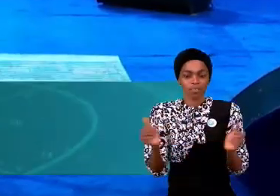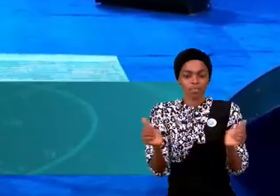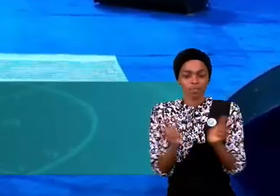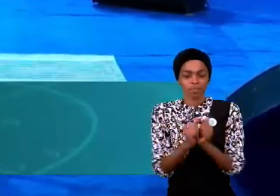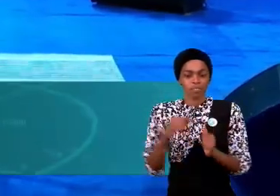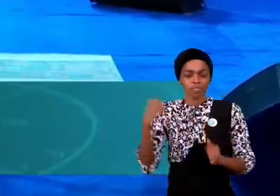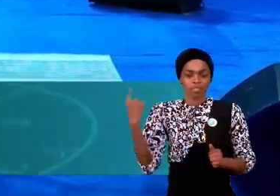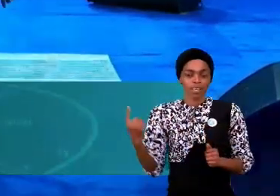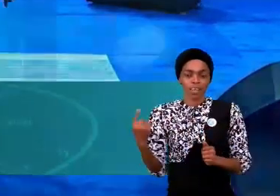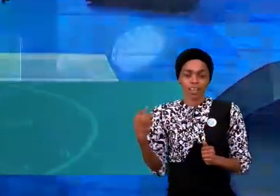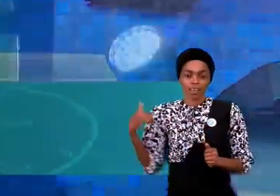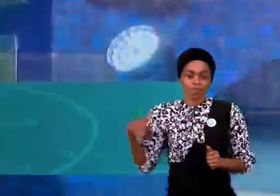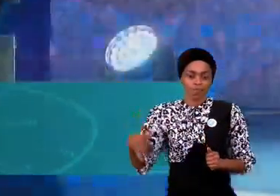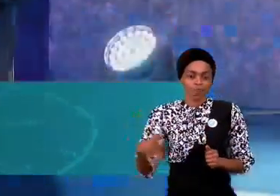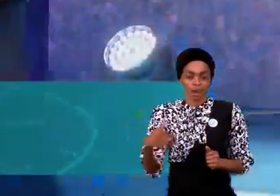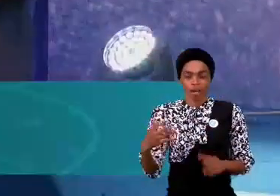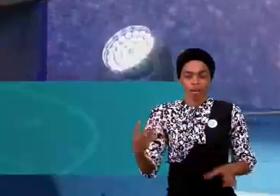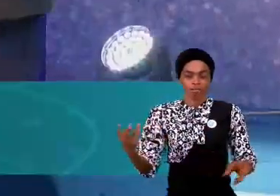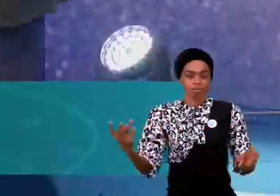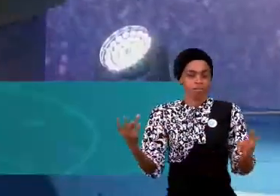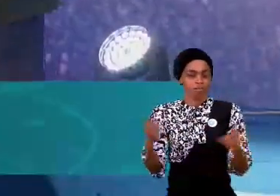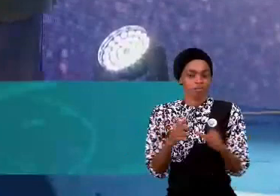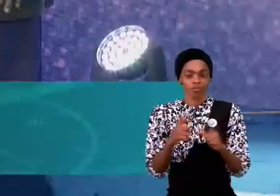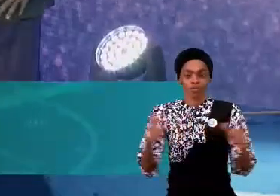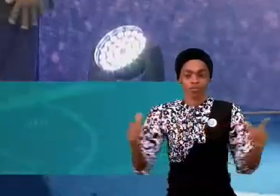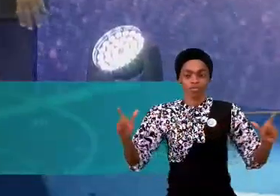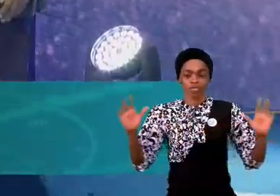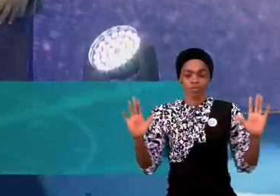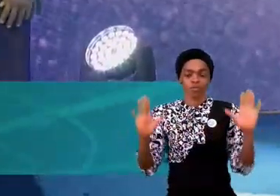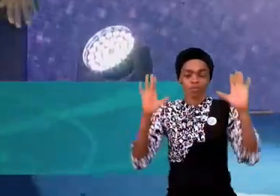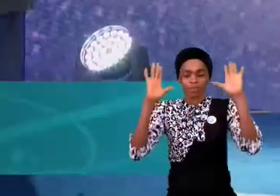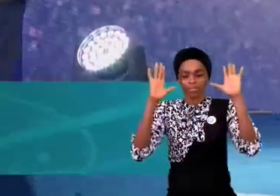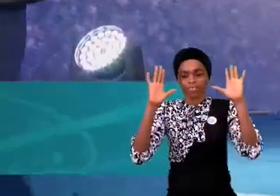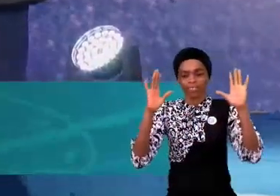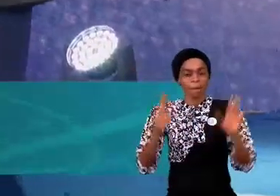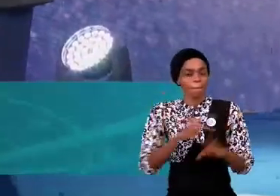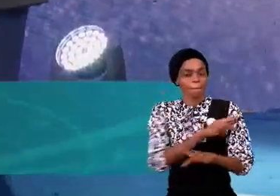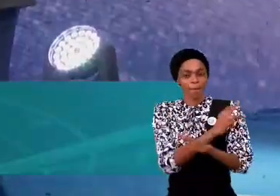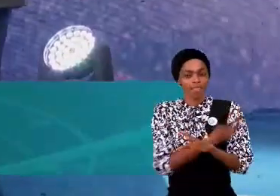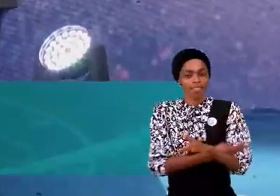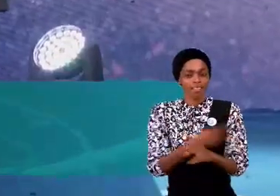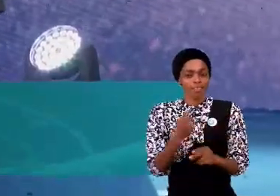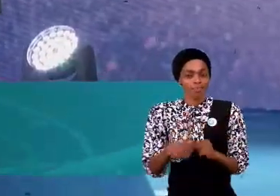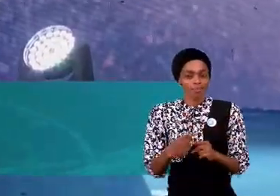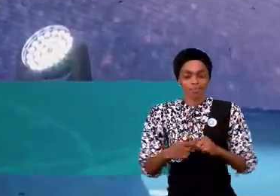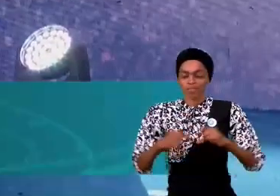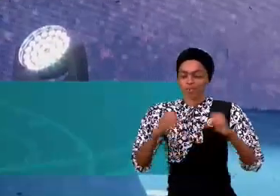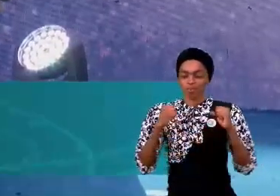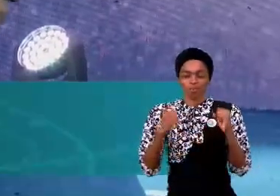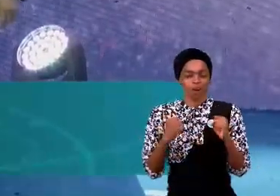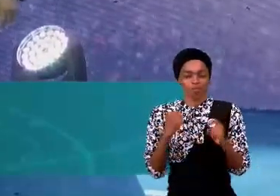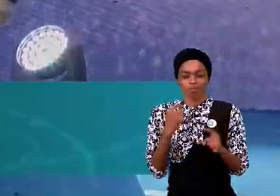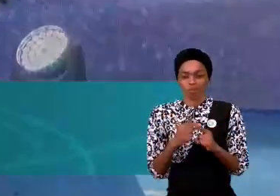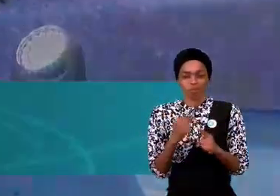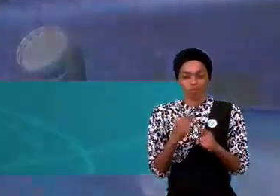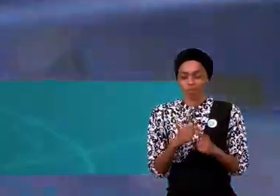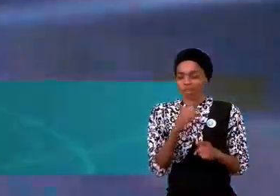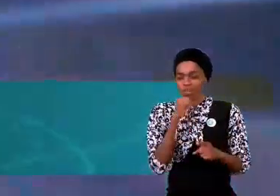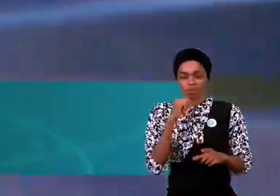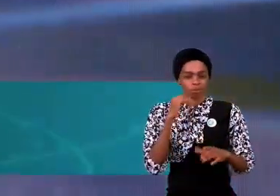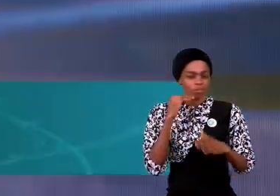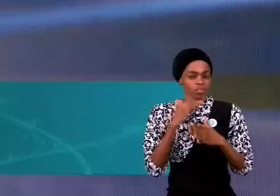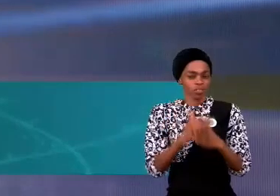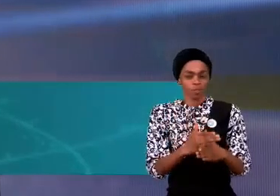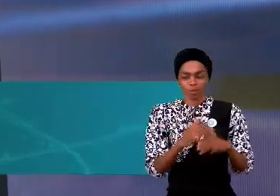word, irresistible word, heaven-sent word that comes to your life. And that word,